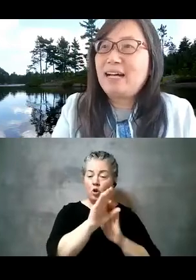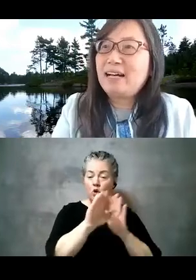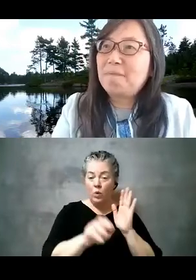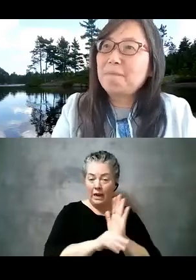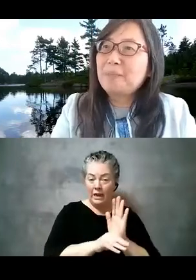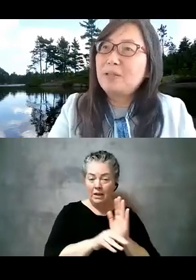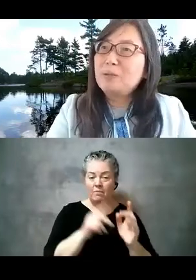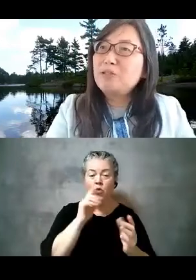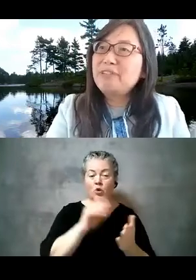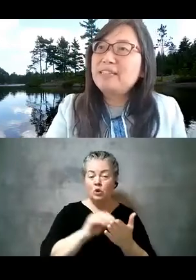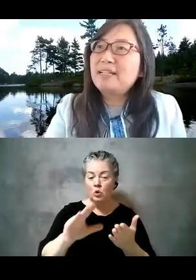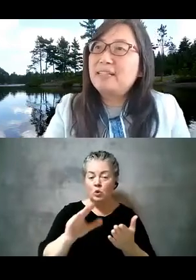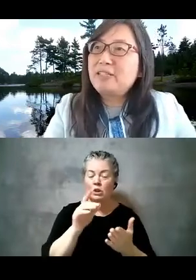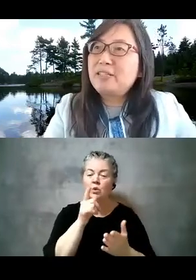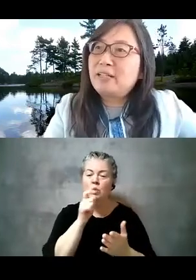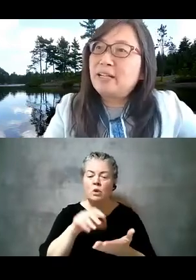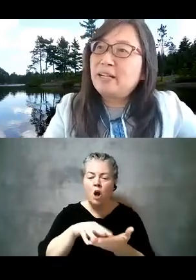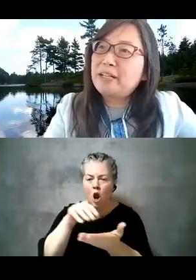the